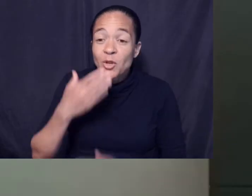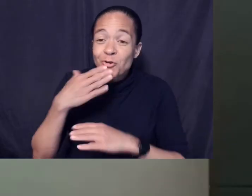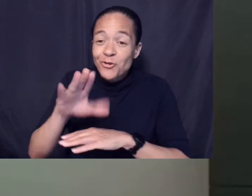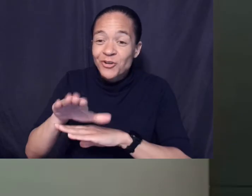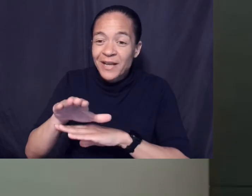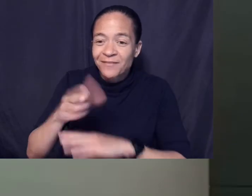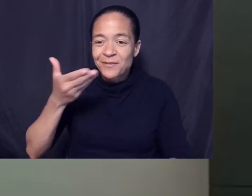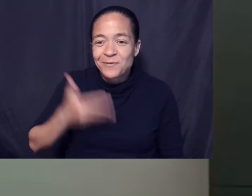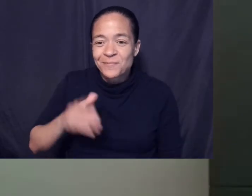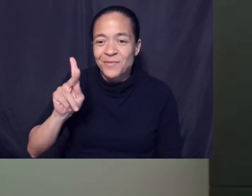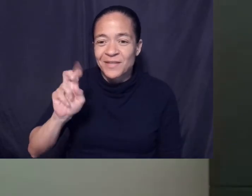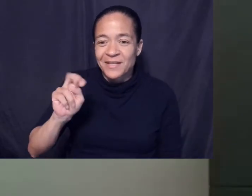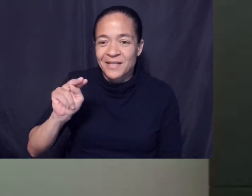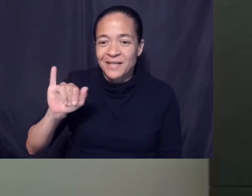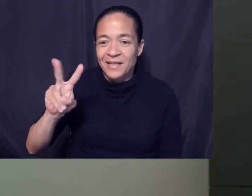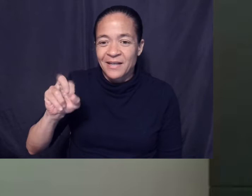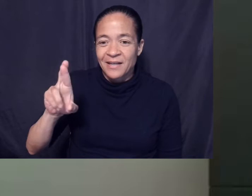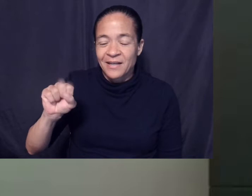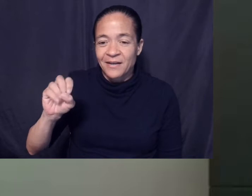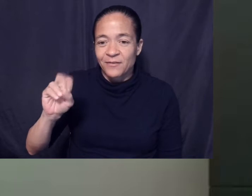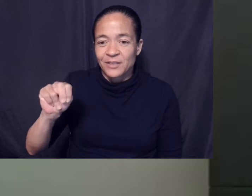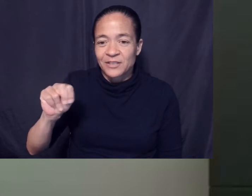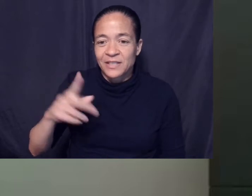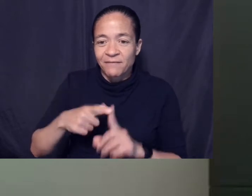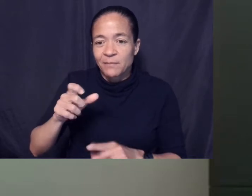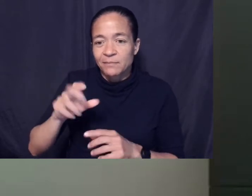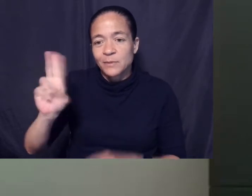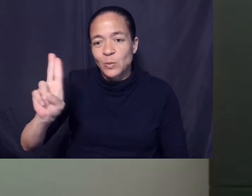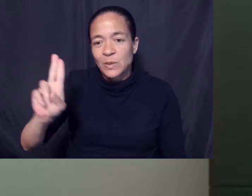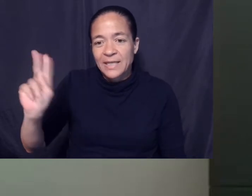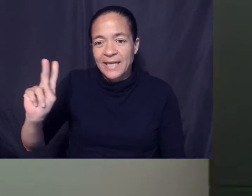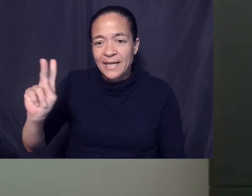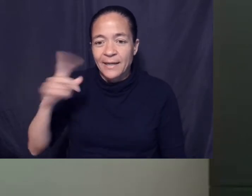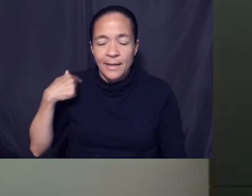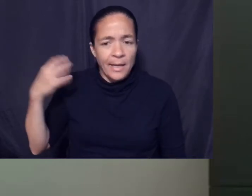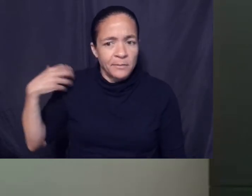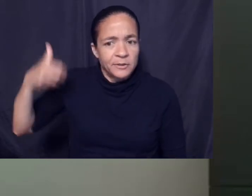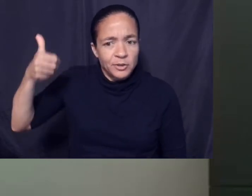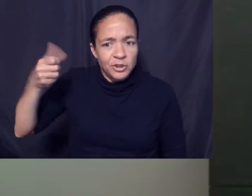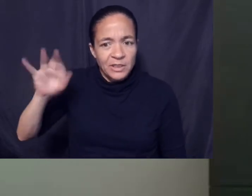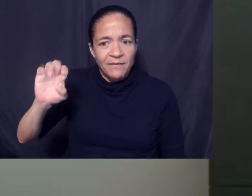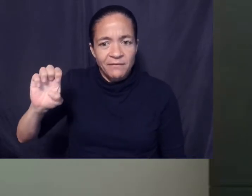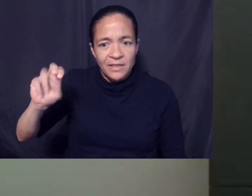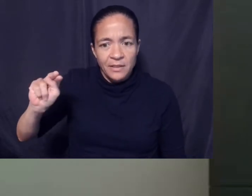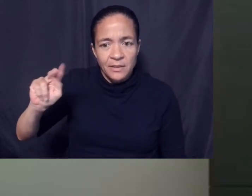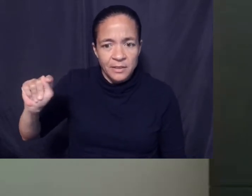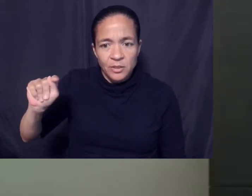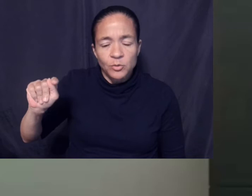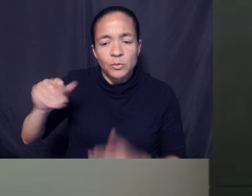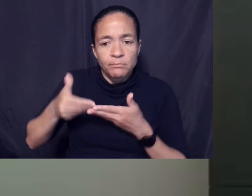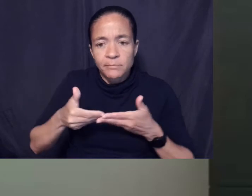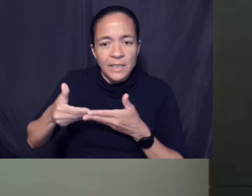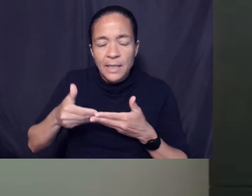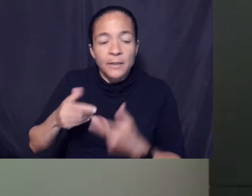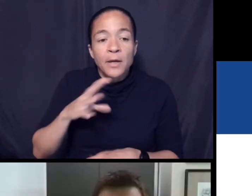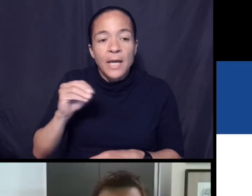Good afternoon. My name is Ken Iverson from the University of Kentucky. I'm the Chief of Pediatric Otolaryngology and an associate